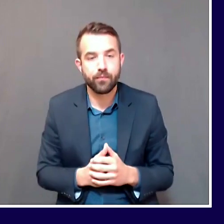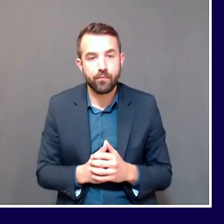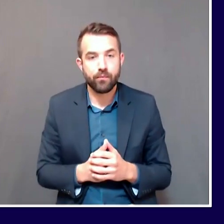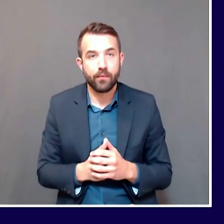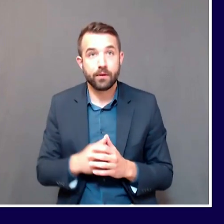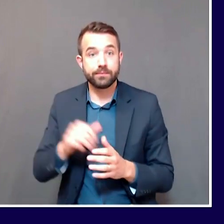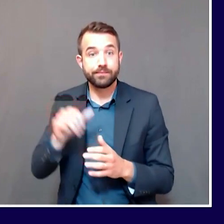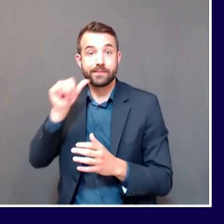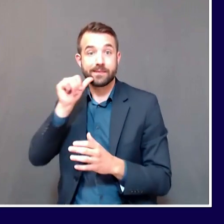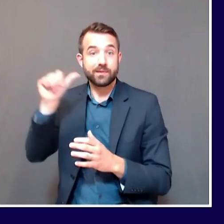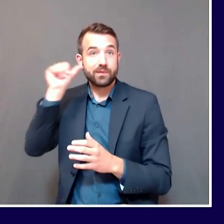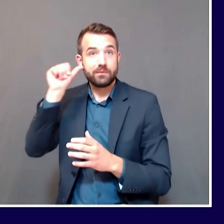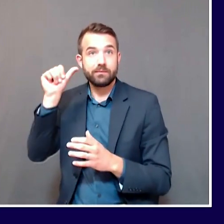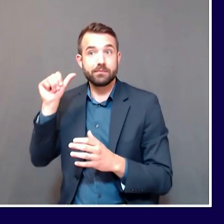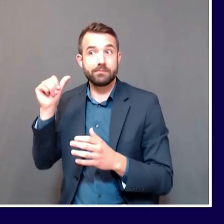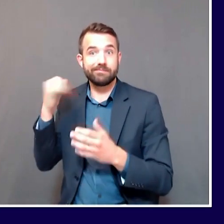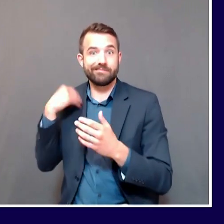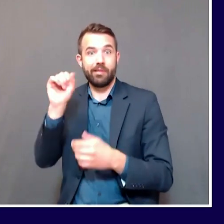just alone, there were